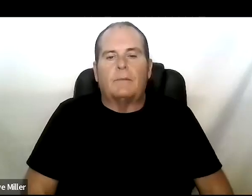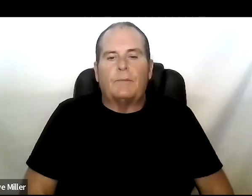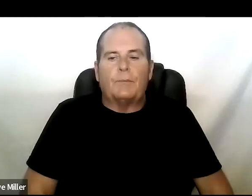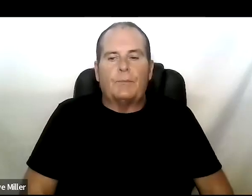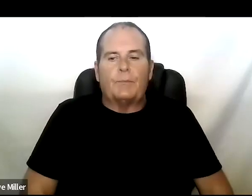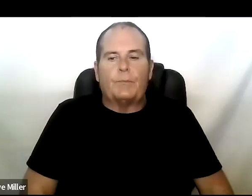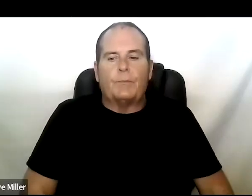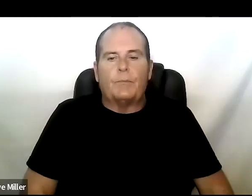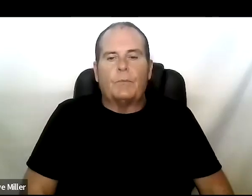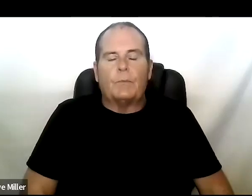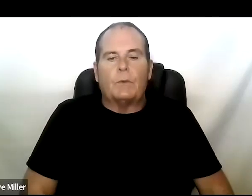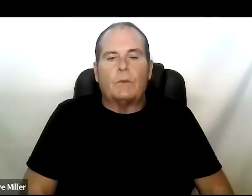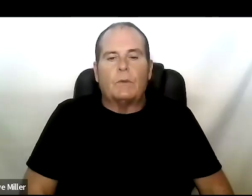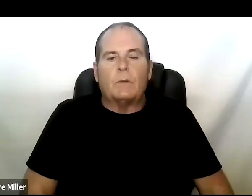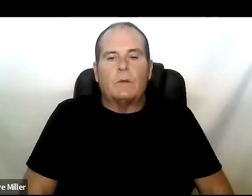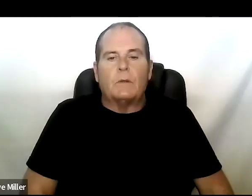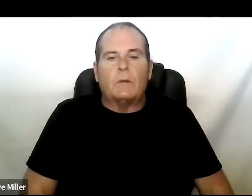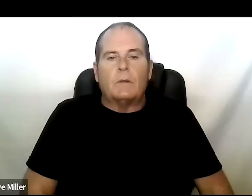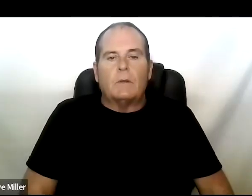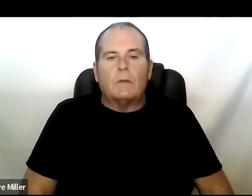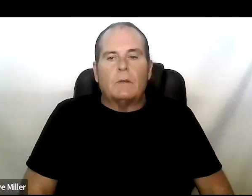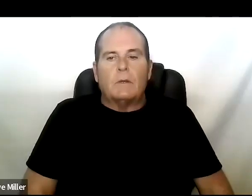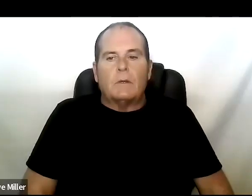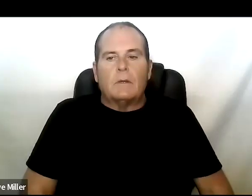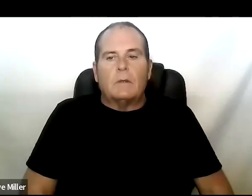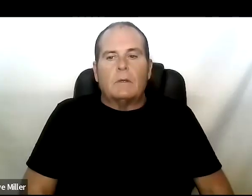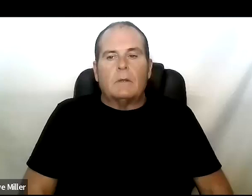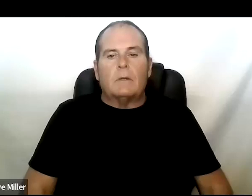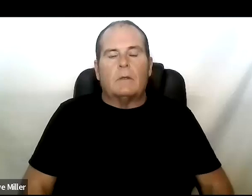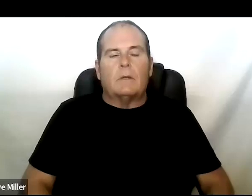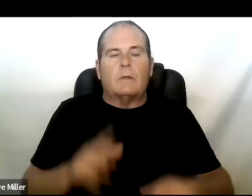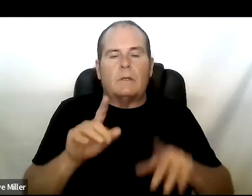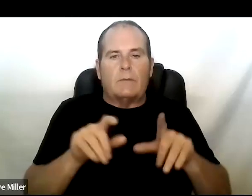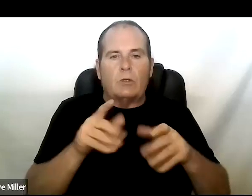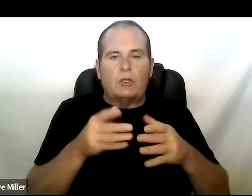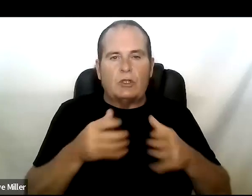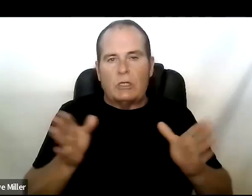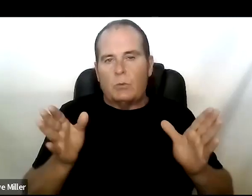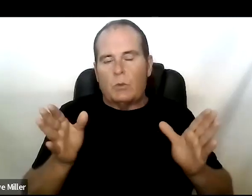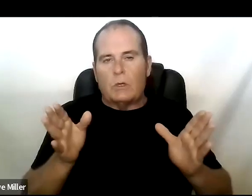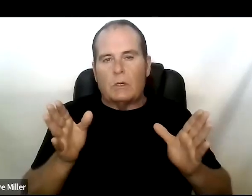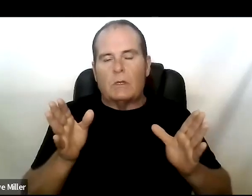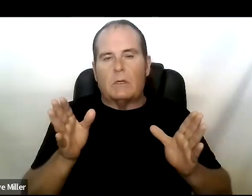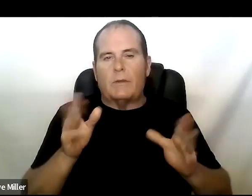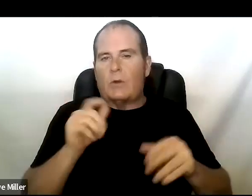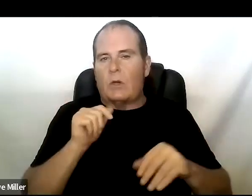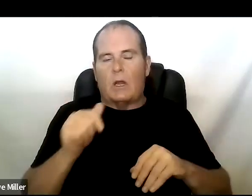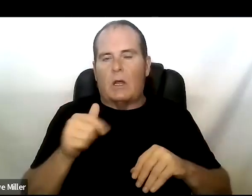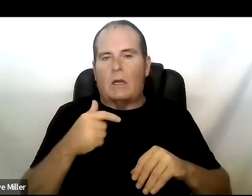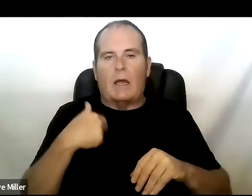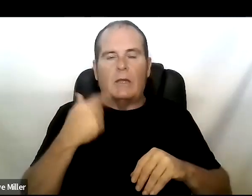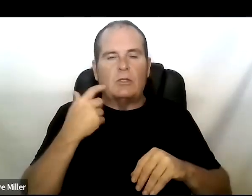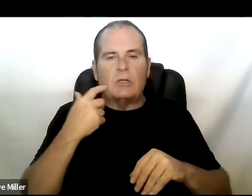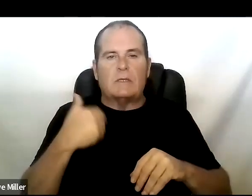Okay, we have 3 questions. Generally, they are not. I just had a counselor ask